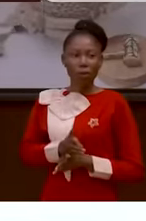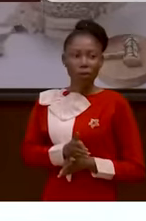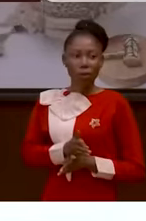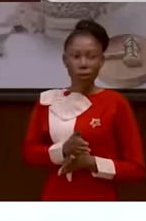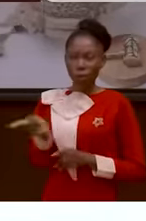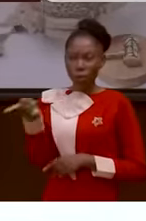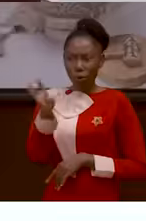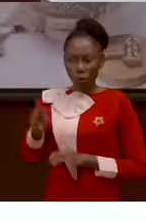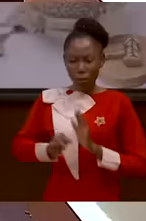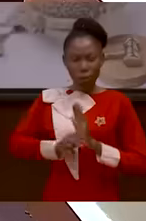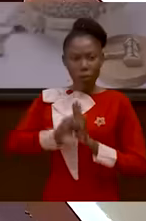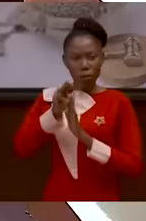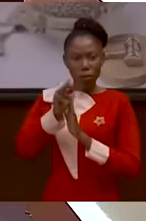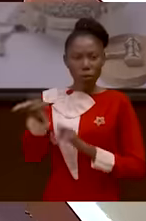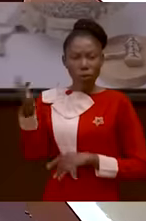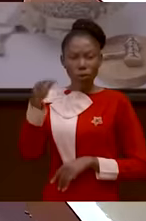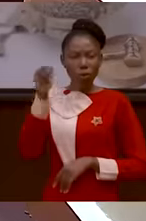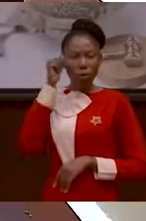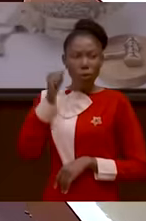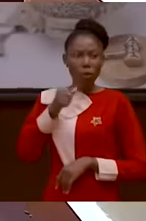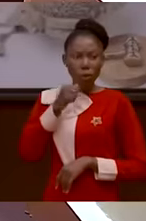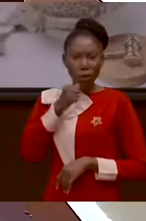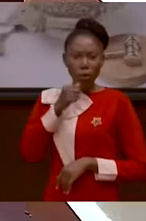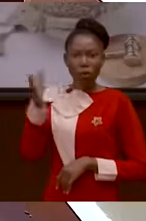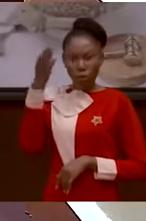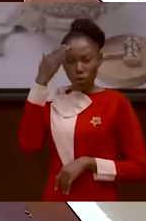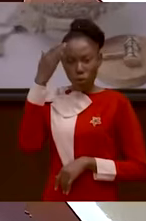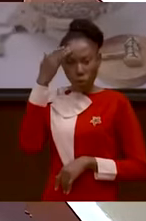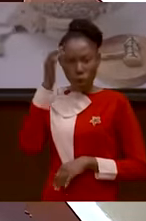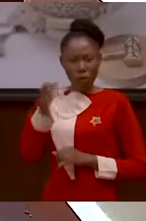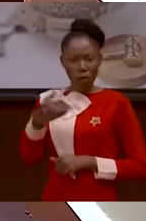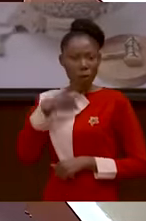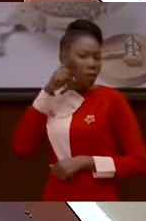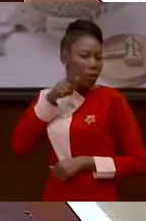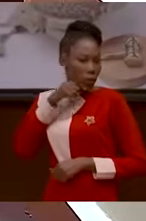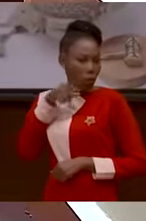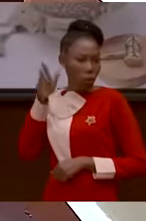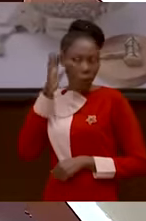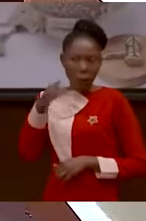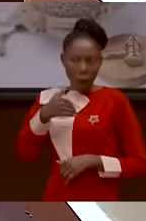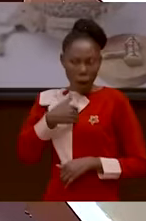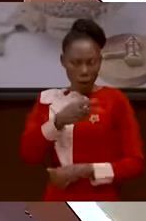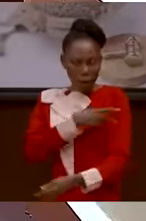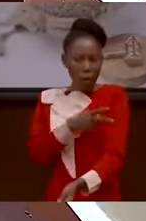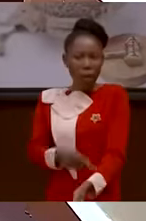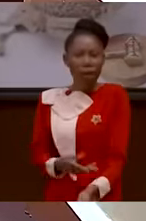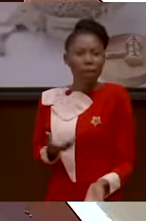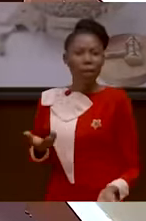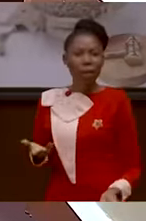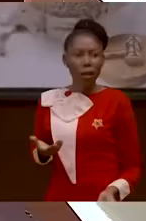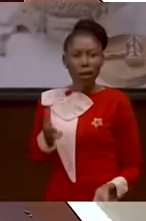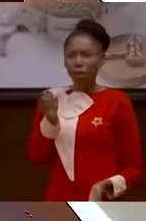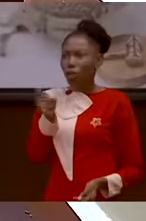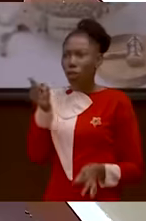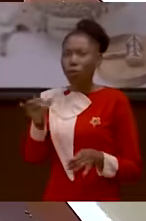are both adults. You know the outcome of what you were doing could be. Do you understand what I'm saying? So if you are